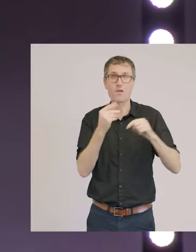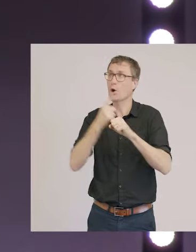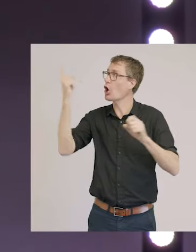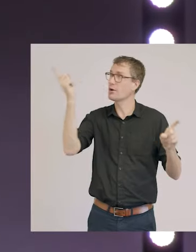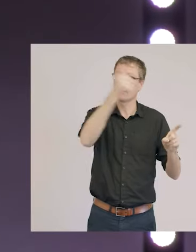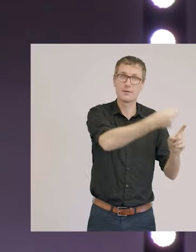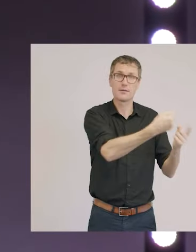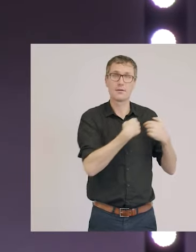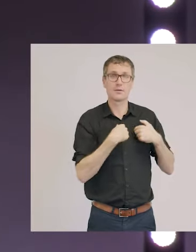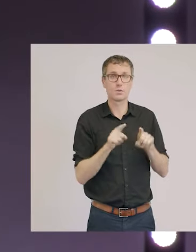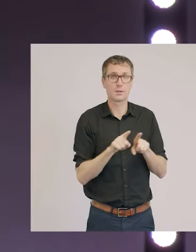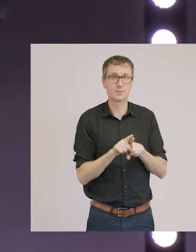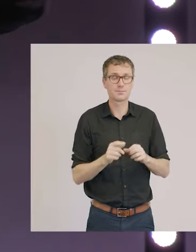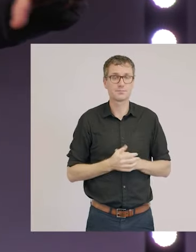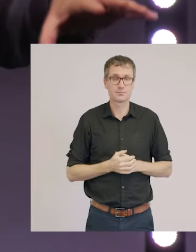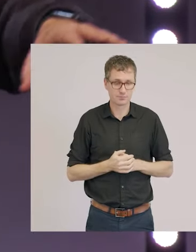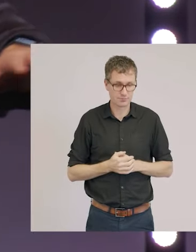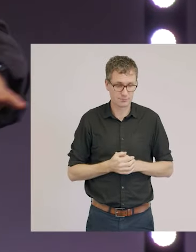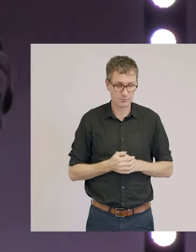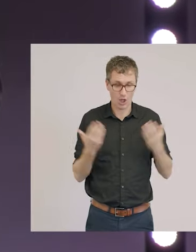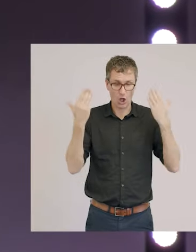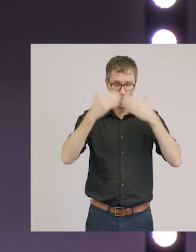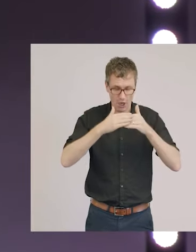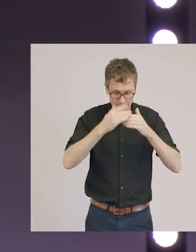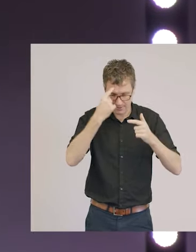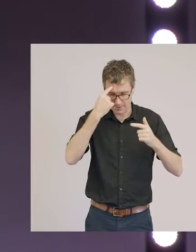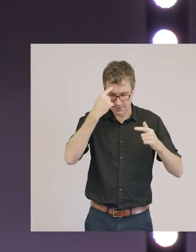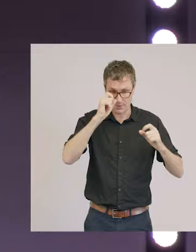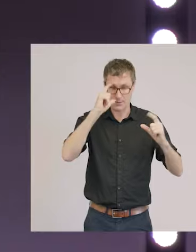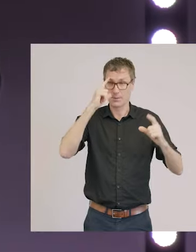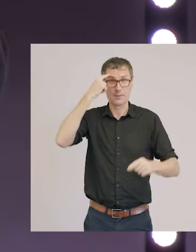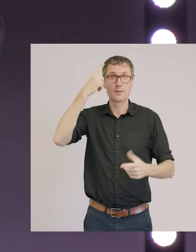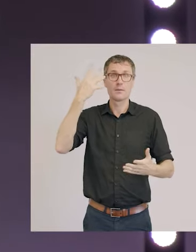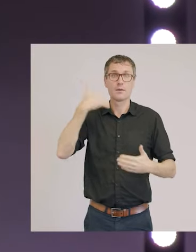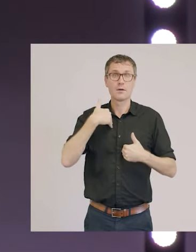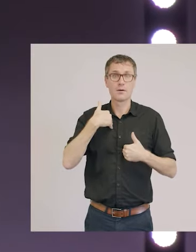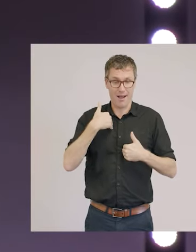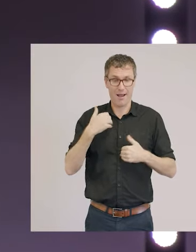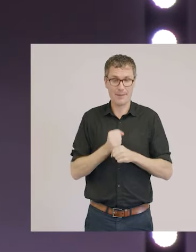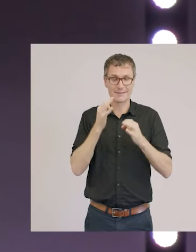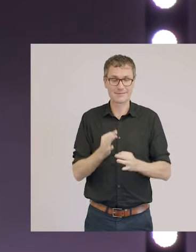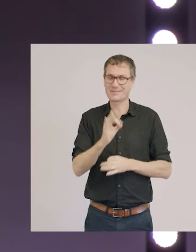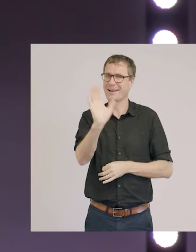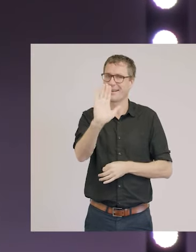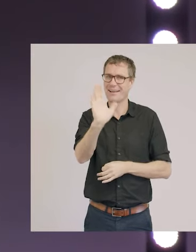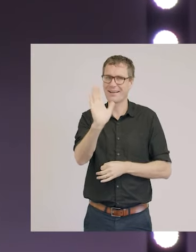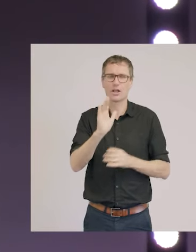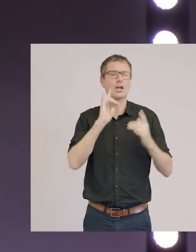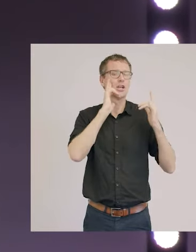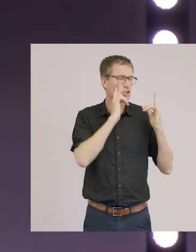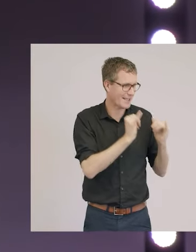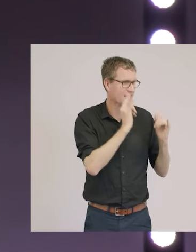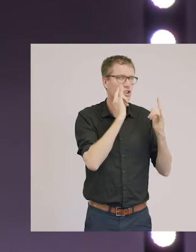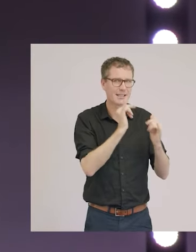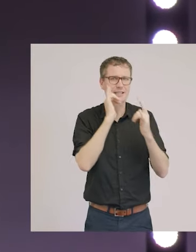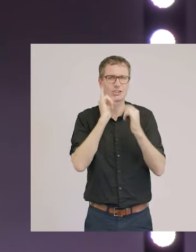business person, just because God speaks through those people as well. You know, don't just wake up in the night with a thought and think, well, that's